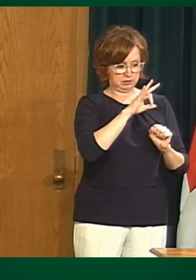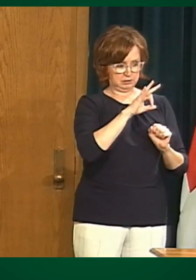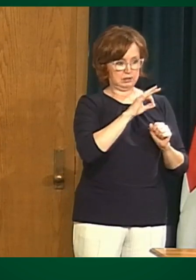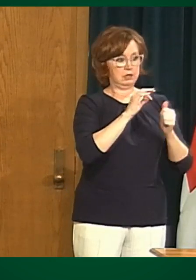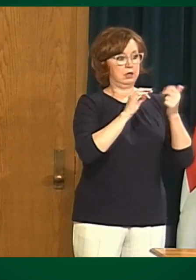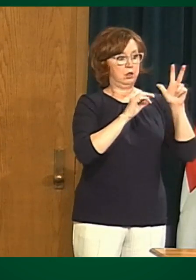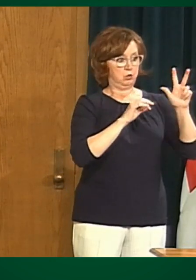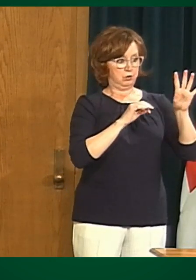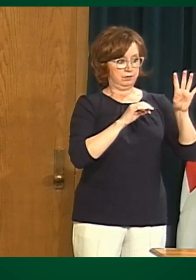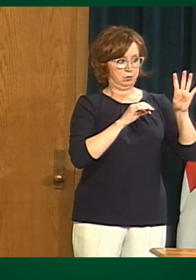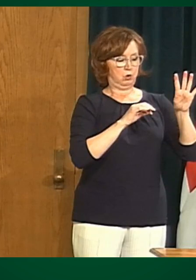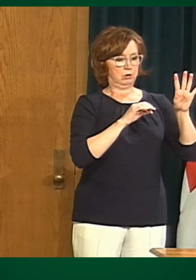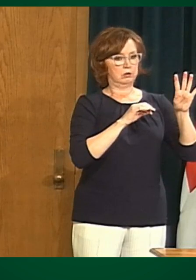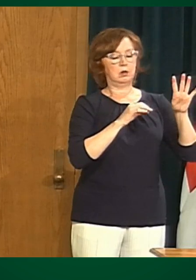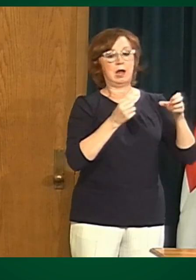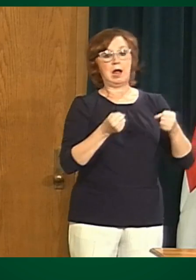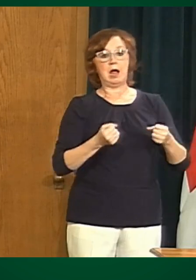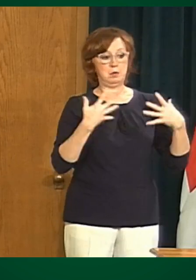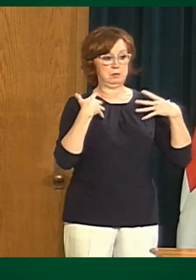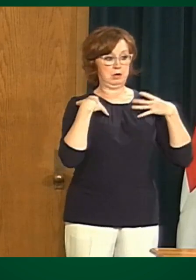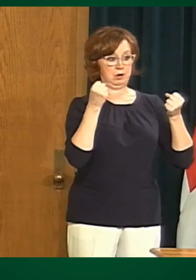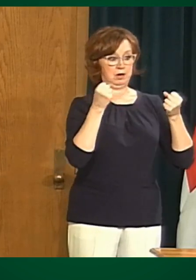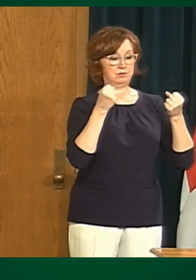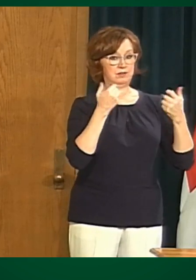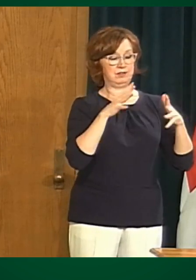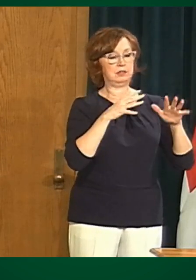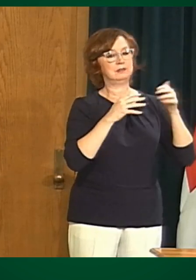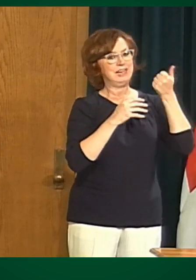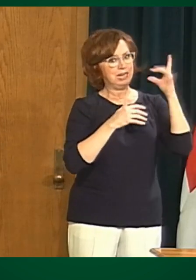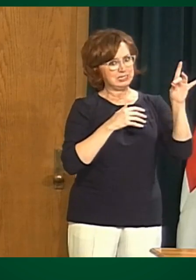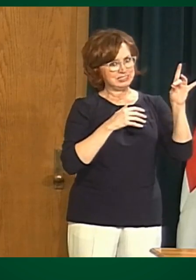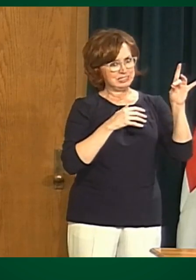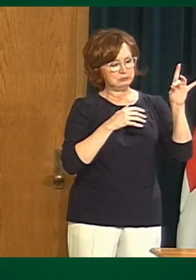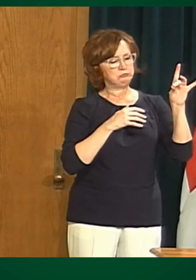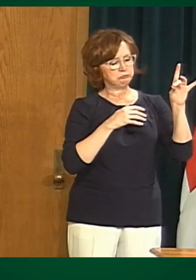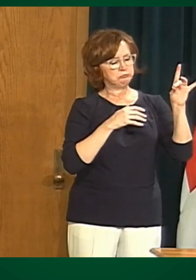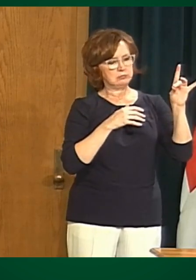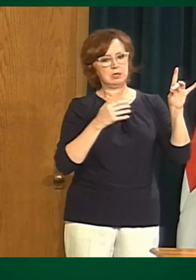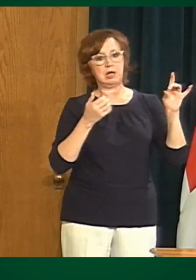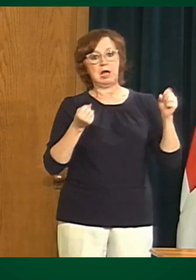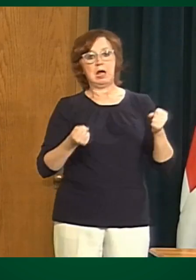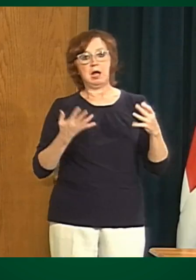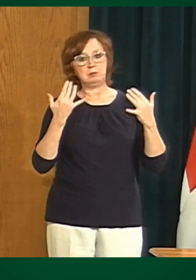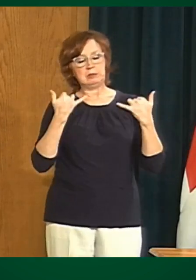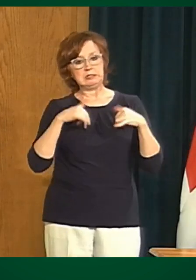18 have recovered so far, and 16 are still active.